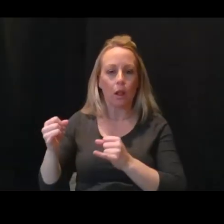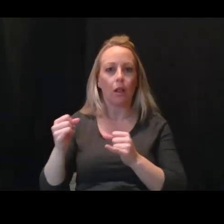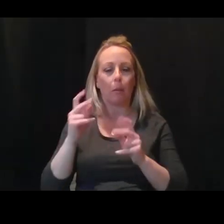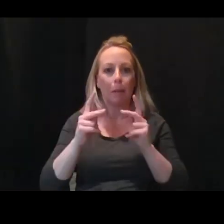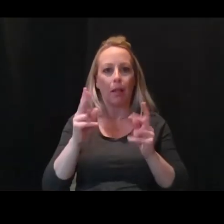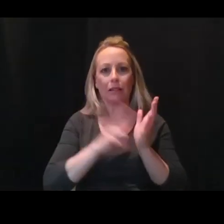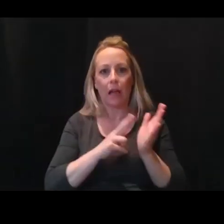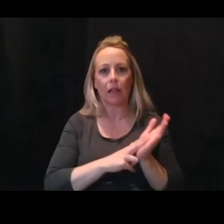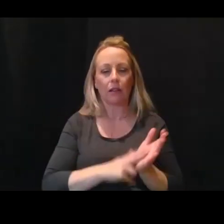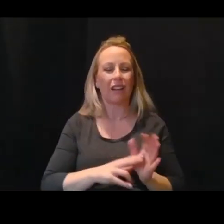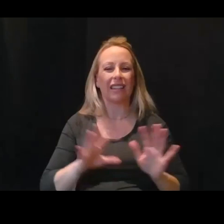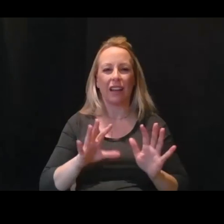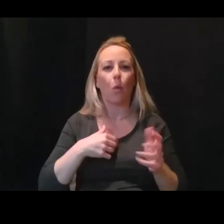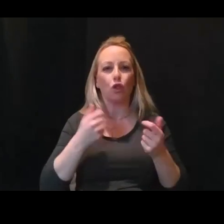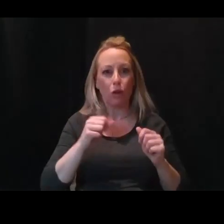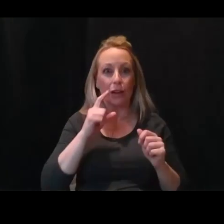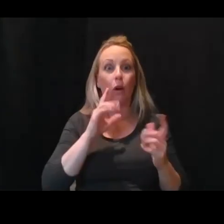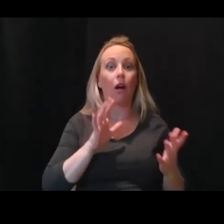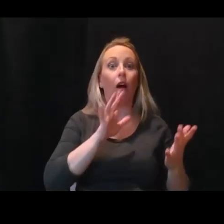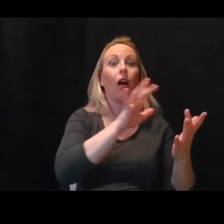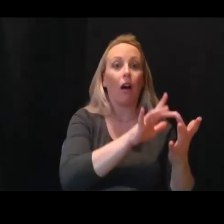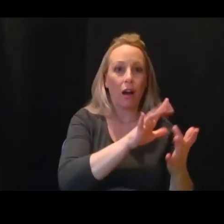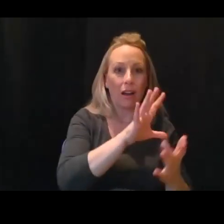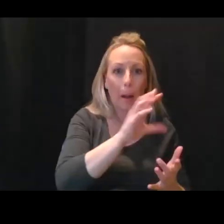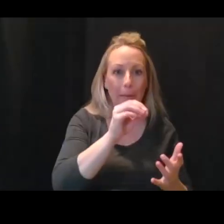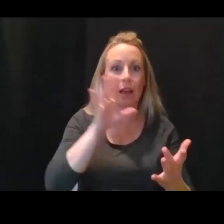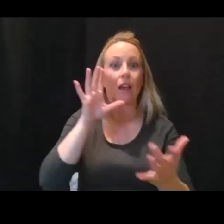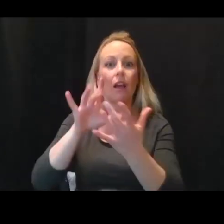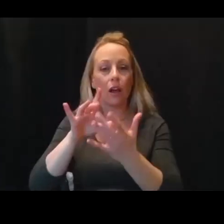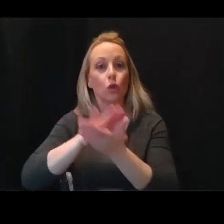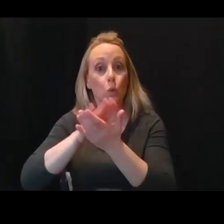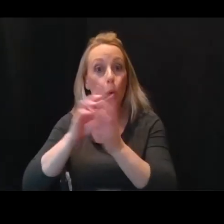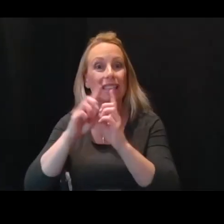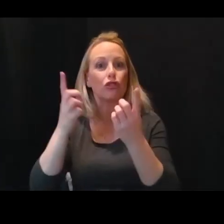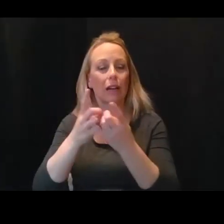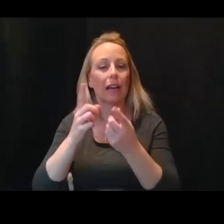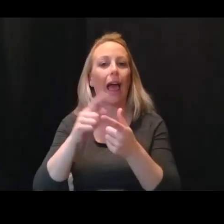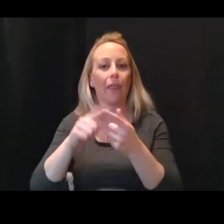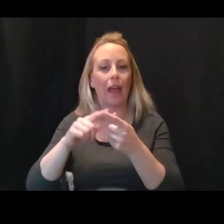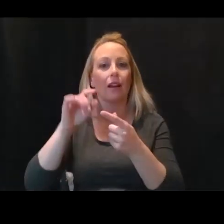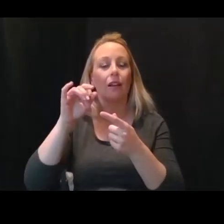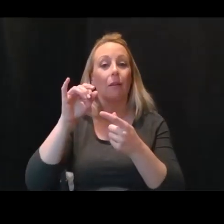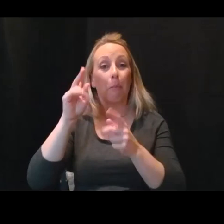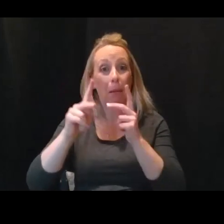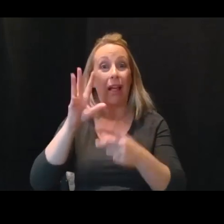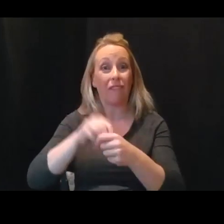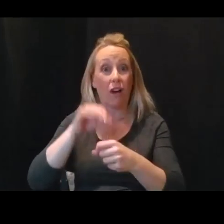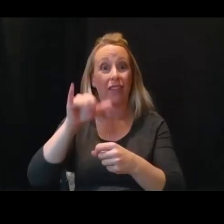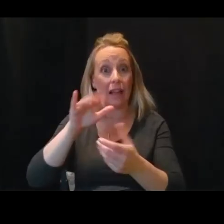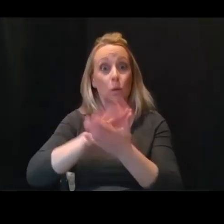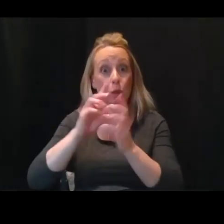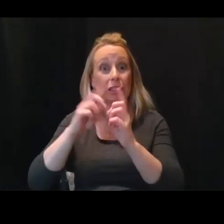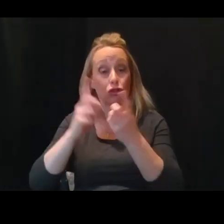able to continue to do that. So we've reached out to a number, whether it's a school district or other members of the 1B tier, and we're trying to schedule